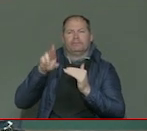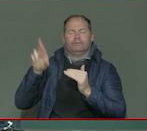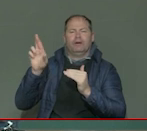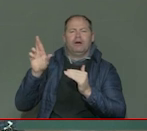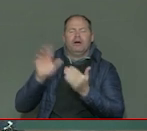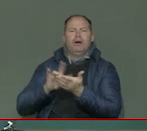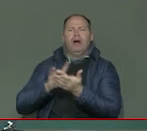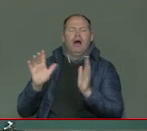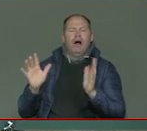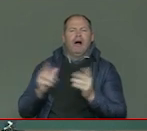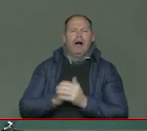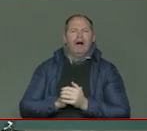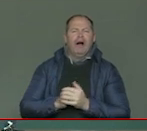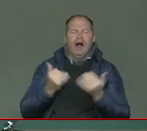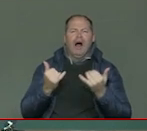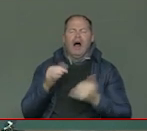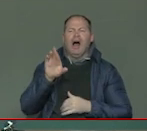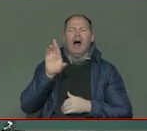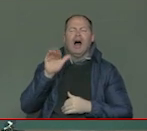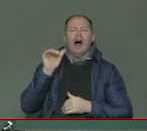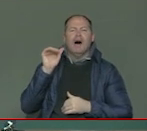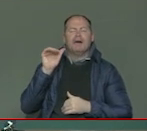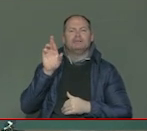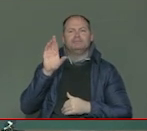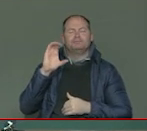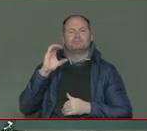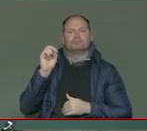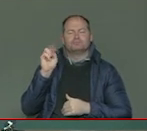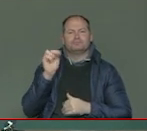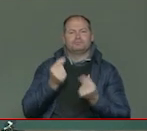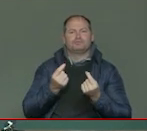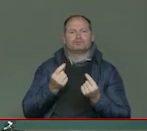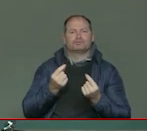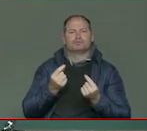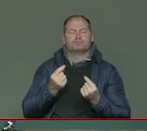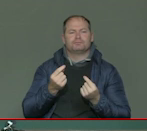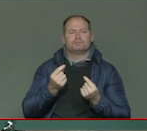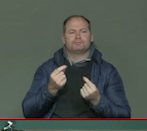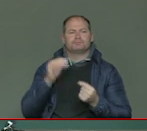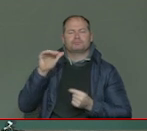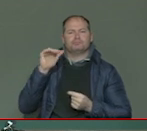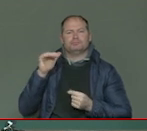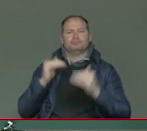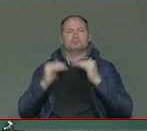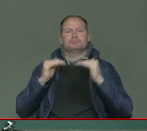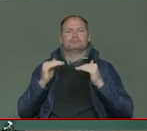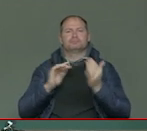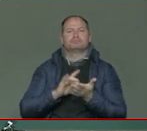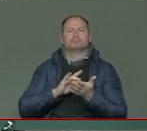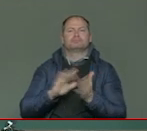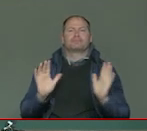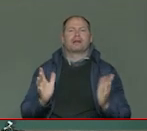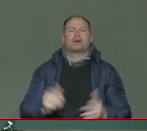bank recon, how did you do that? How did you calculate that bank balance? After you've done